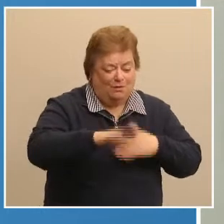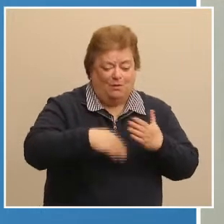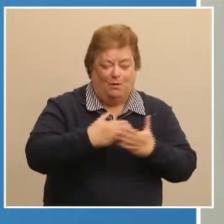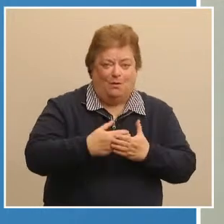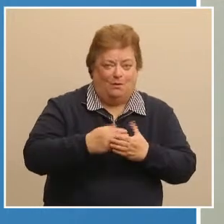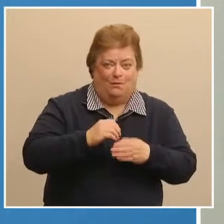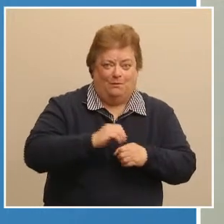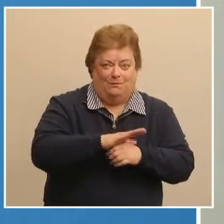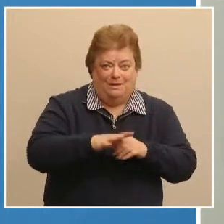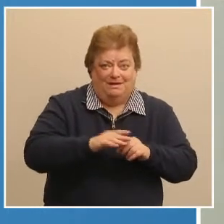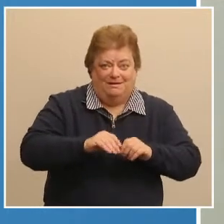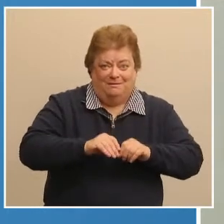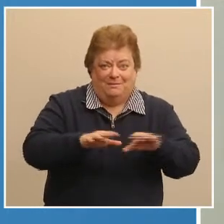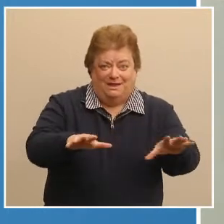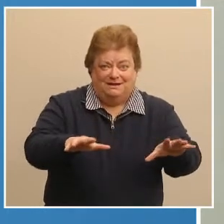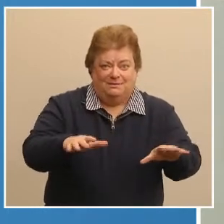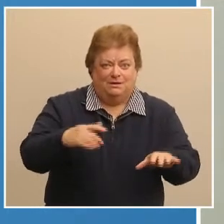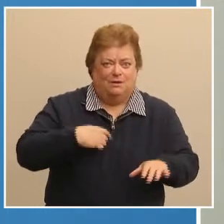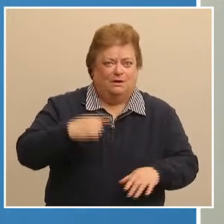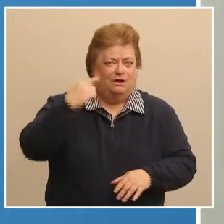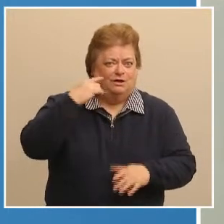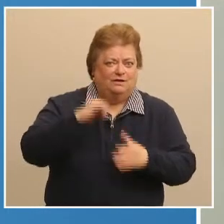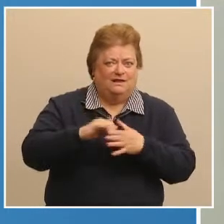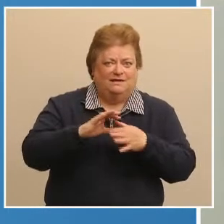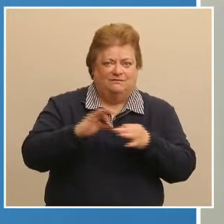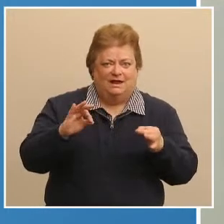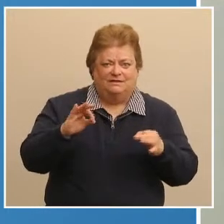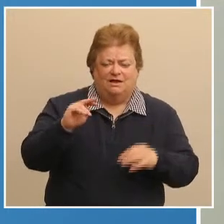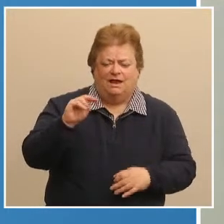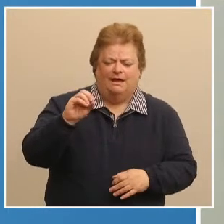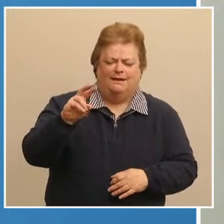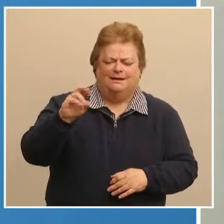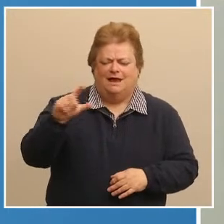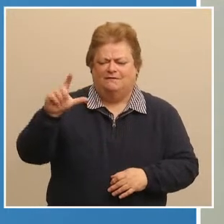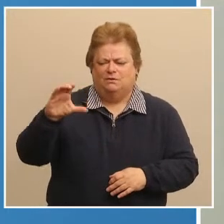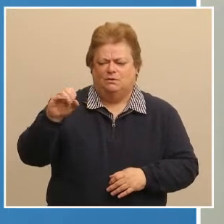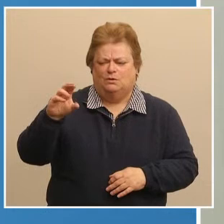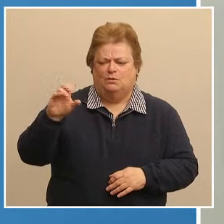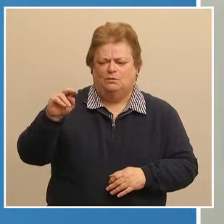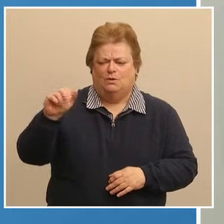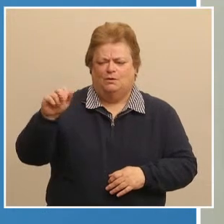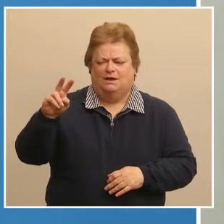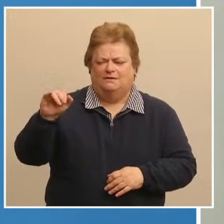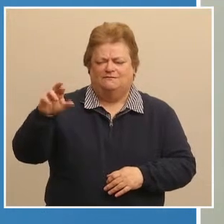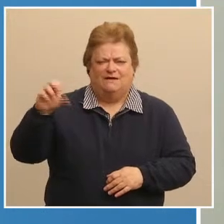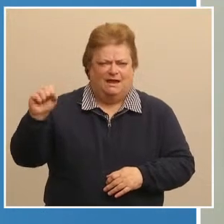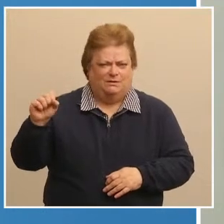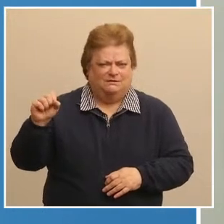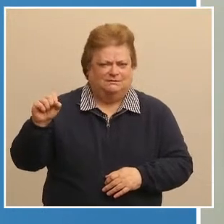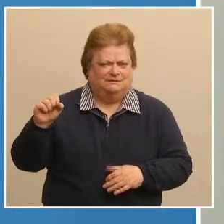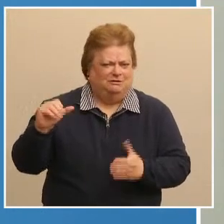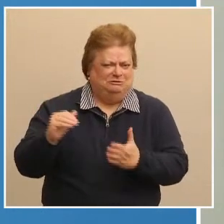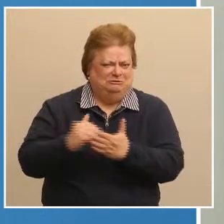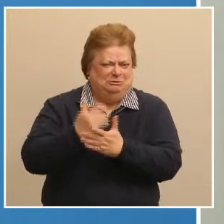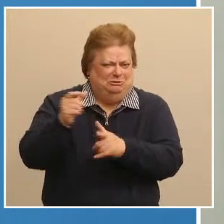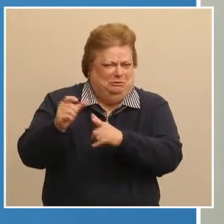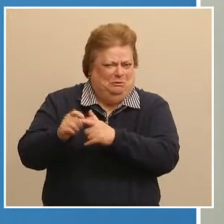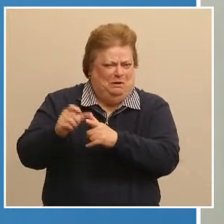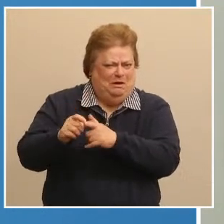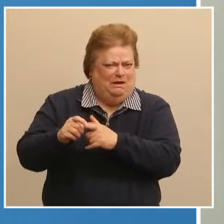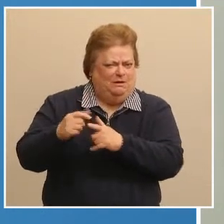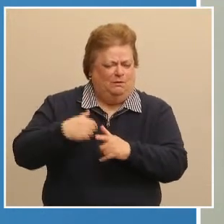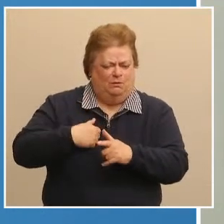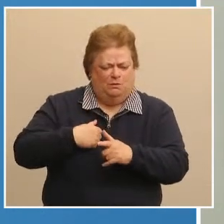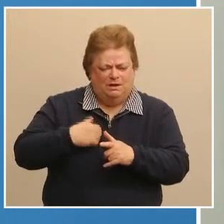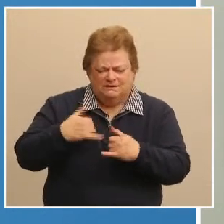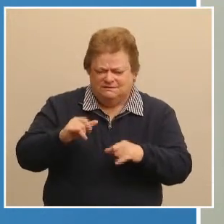was about a year ago when many of us first heard the phrase novel coronavirus. We had far more questions than answers.